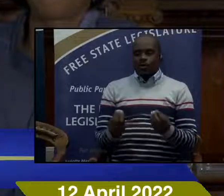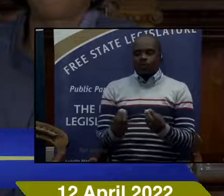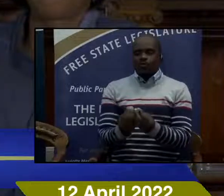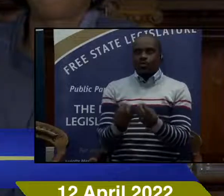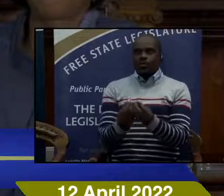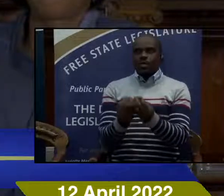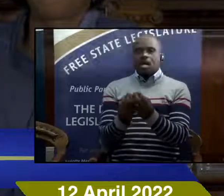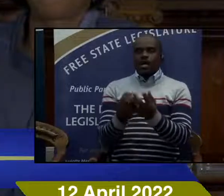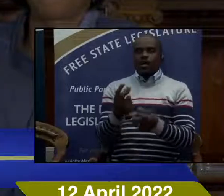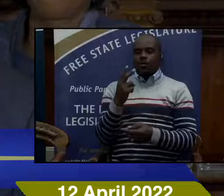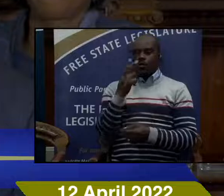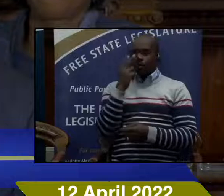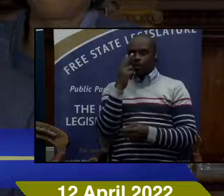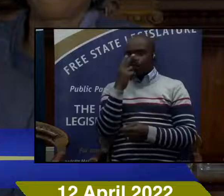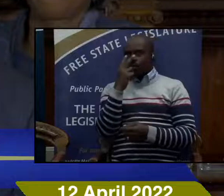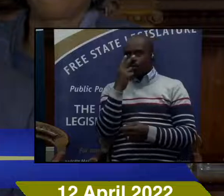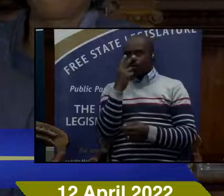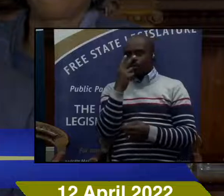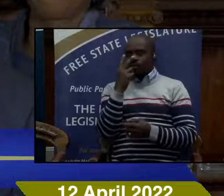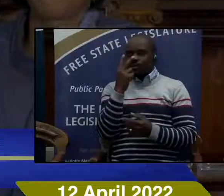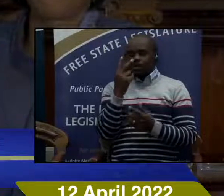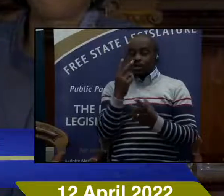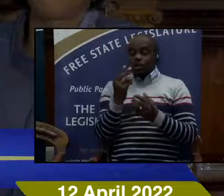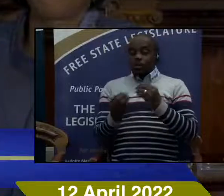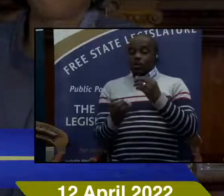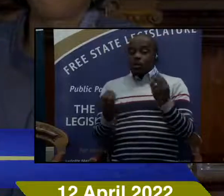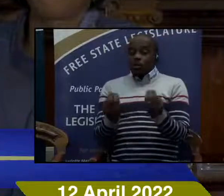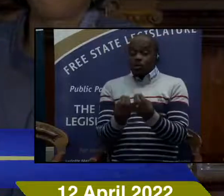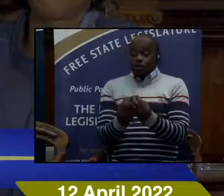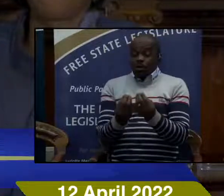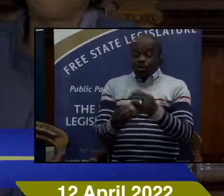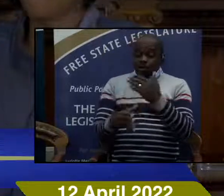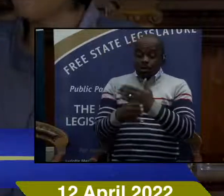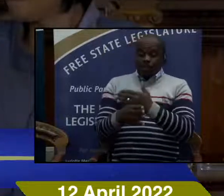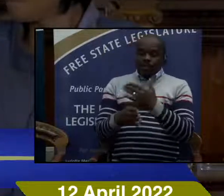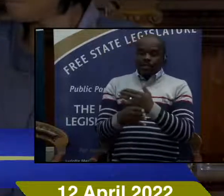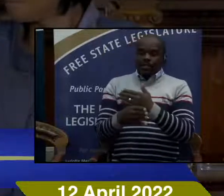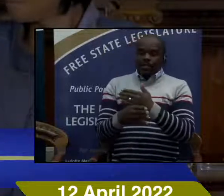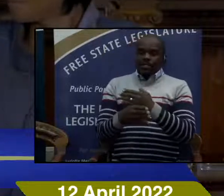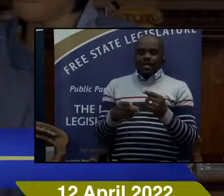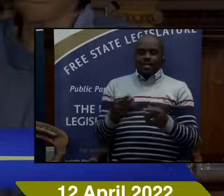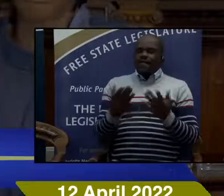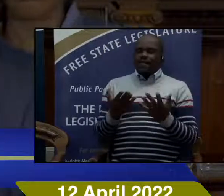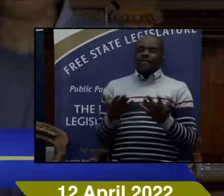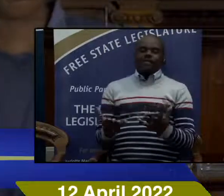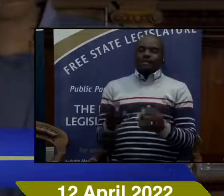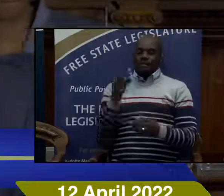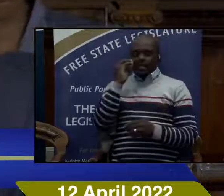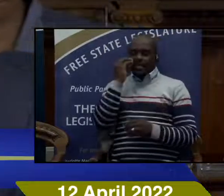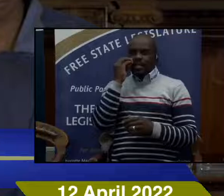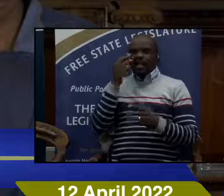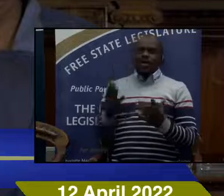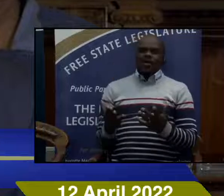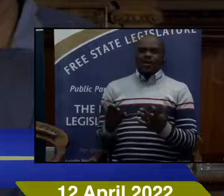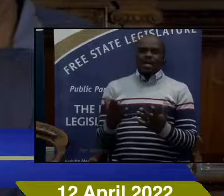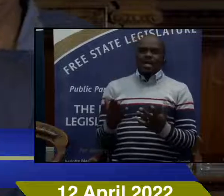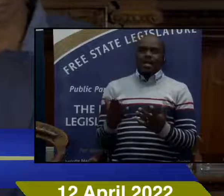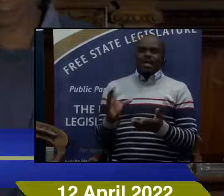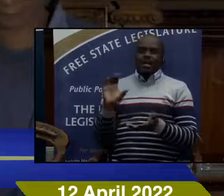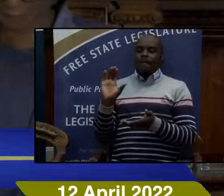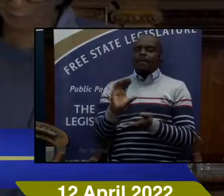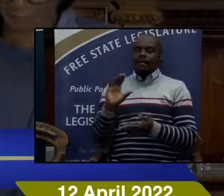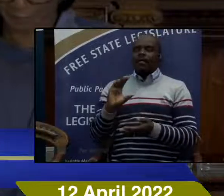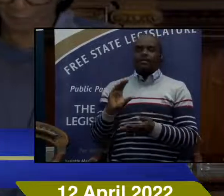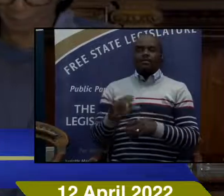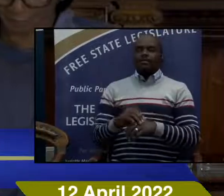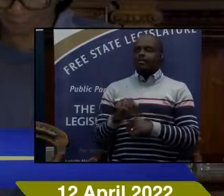the waking does not just become a prominent of a capitalist system, but an advocacy of a change of a mode